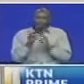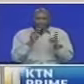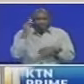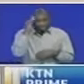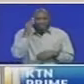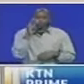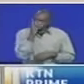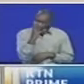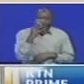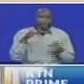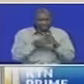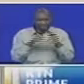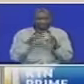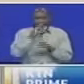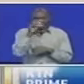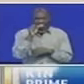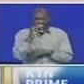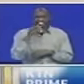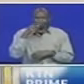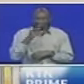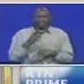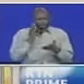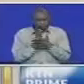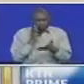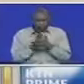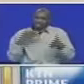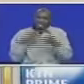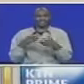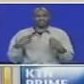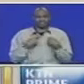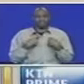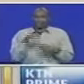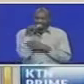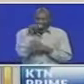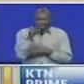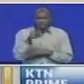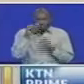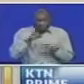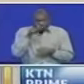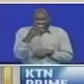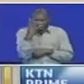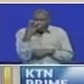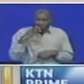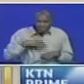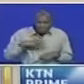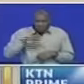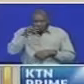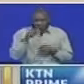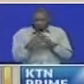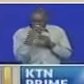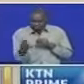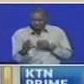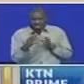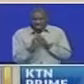members of the Judicial Service Commission who have patent bias against me. We ask them, can these four people recluse themselves from this